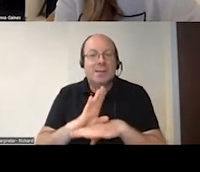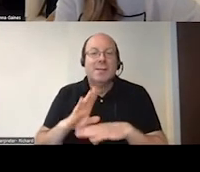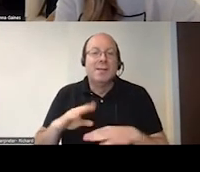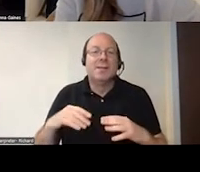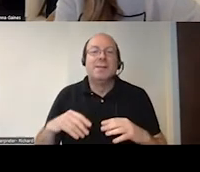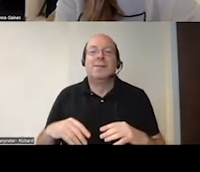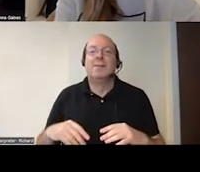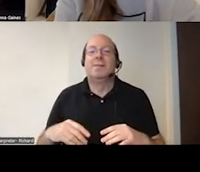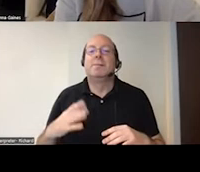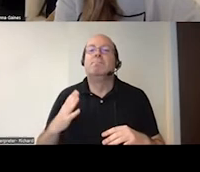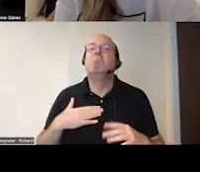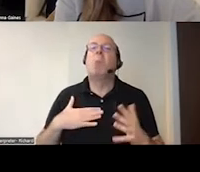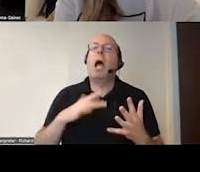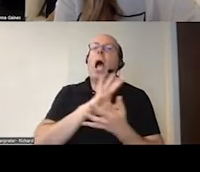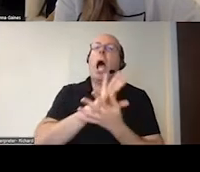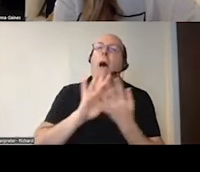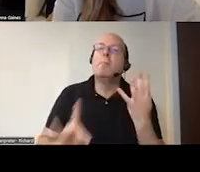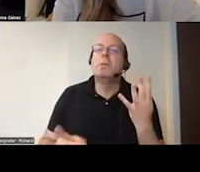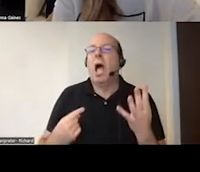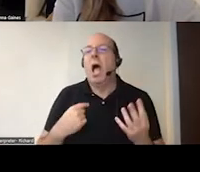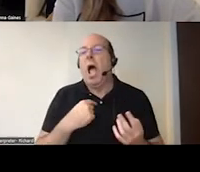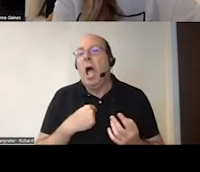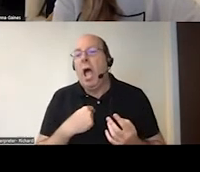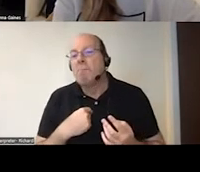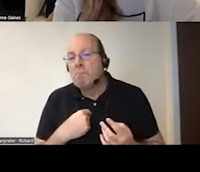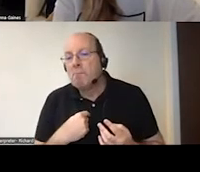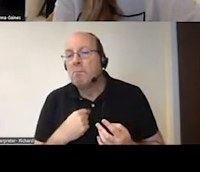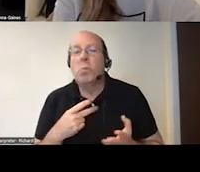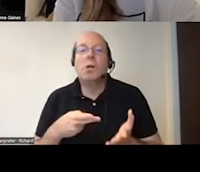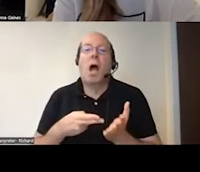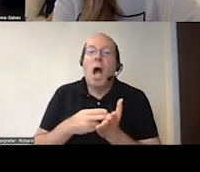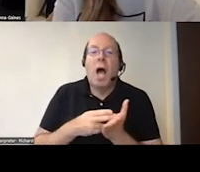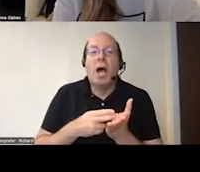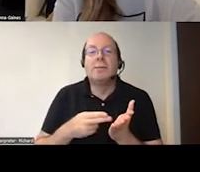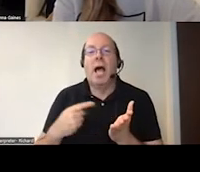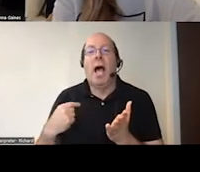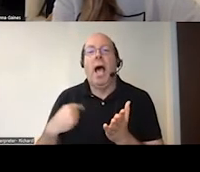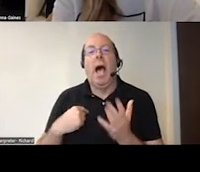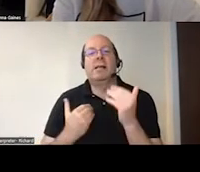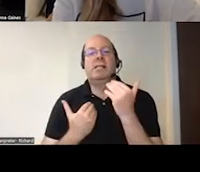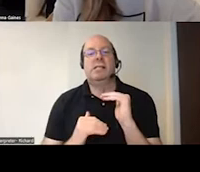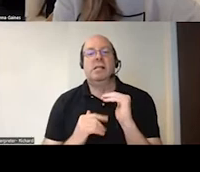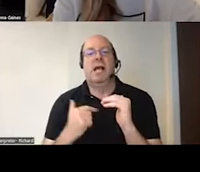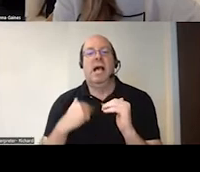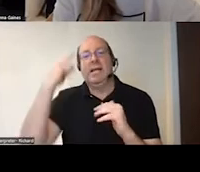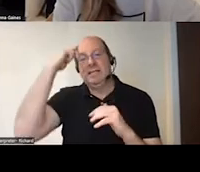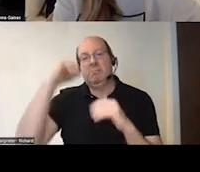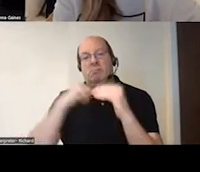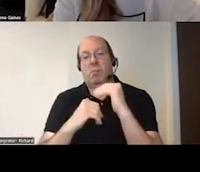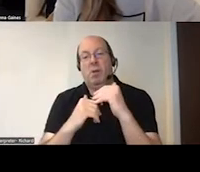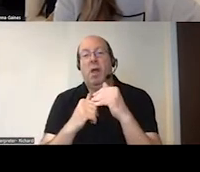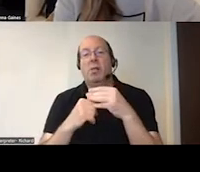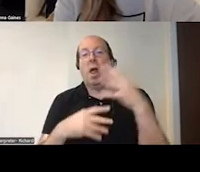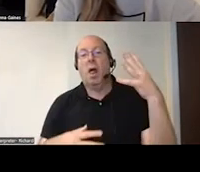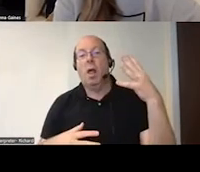about what my options are, I think that if I'm being honest, I limit myself. I don't think that it's impossible,